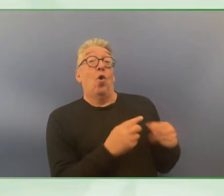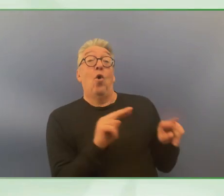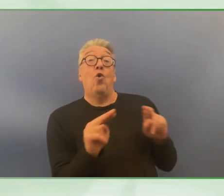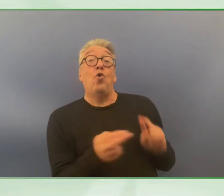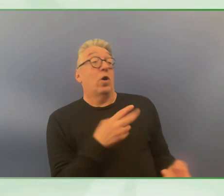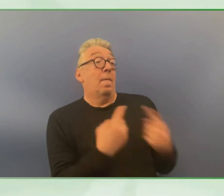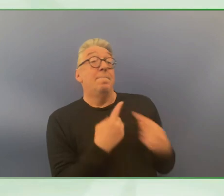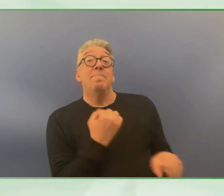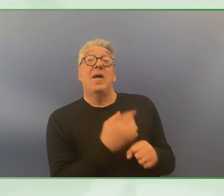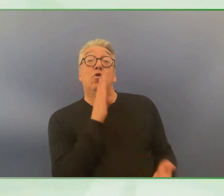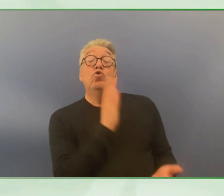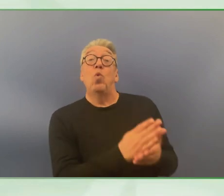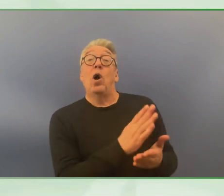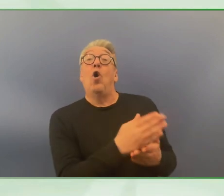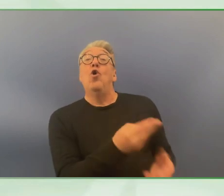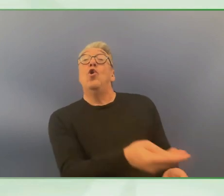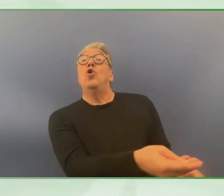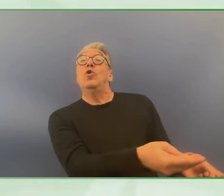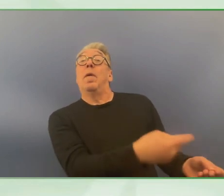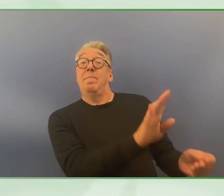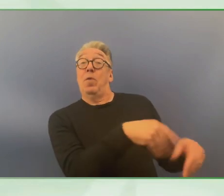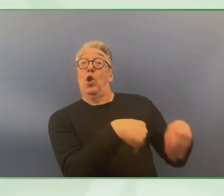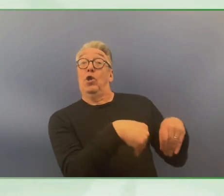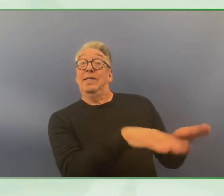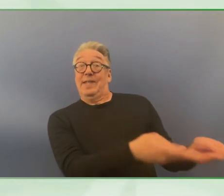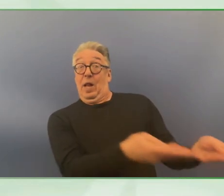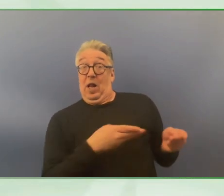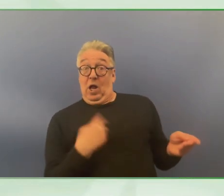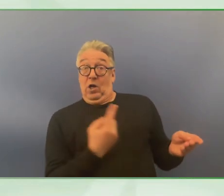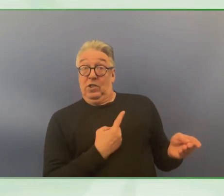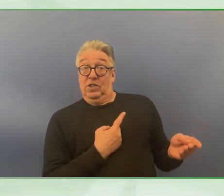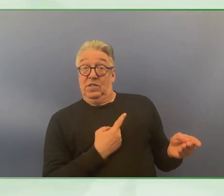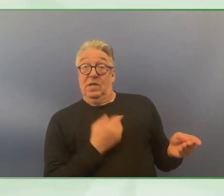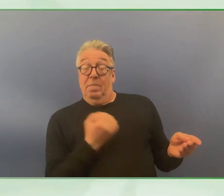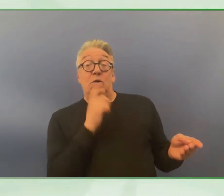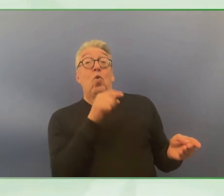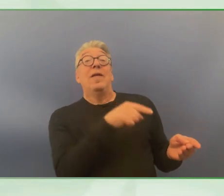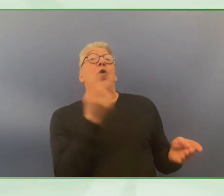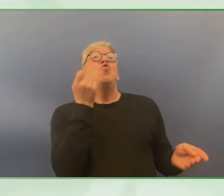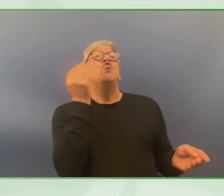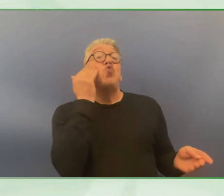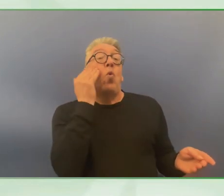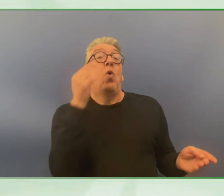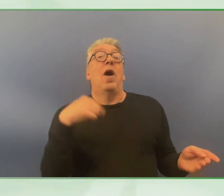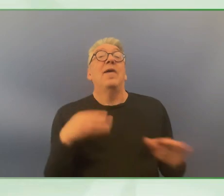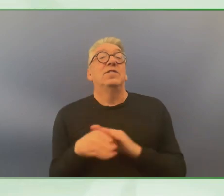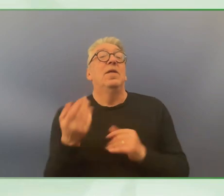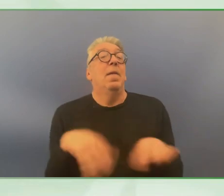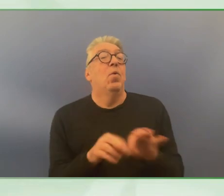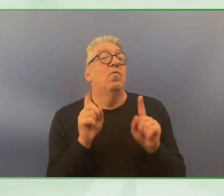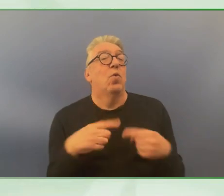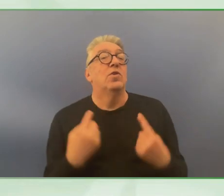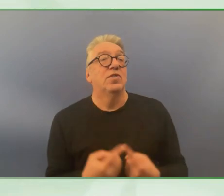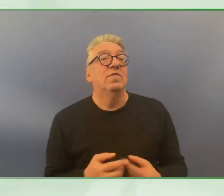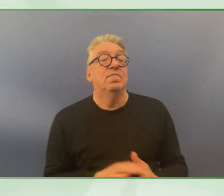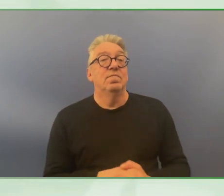our suppliers know that this is something that we care about. And going back to the executive education piece, we had an executive